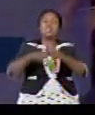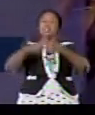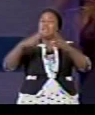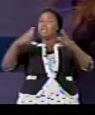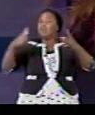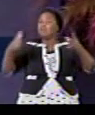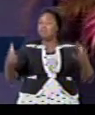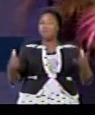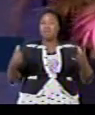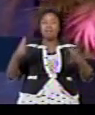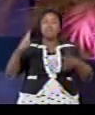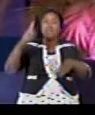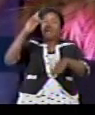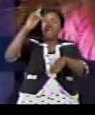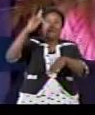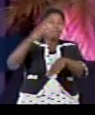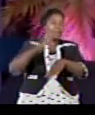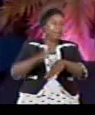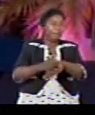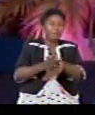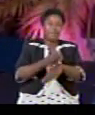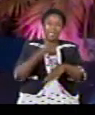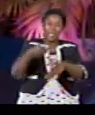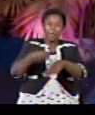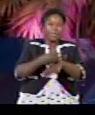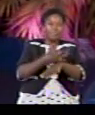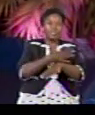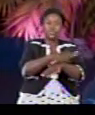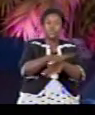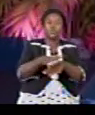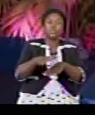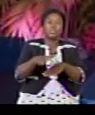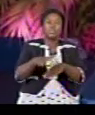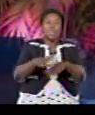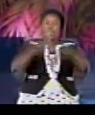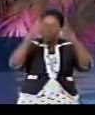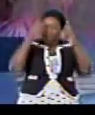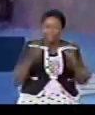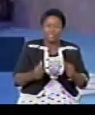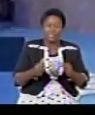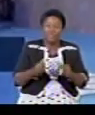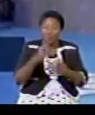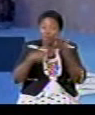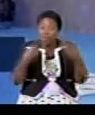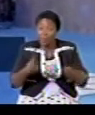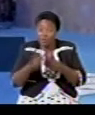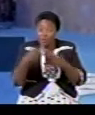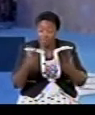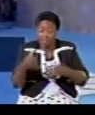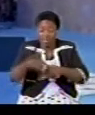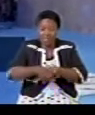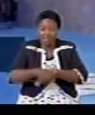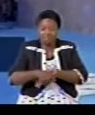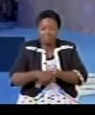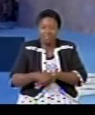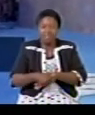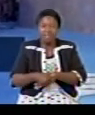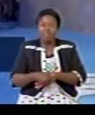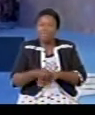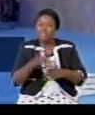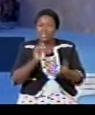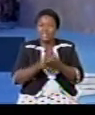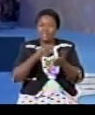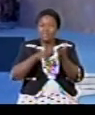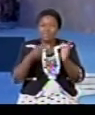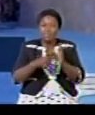immediate. Incredible. What's going to happen to you tonight? Incredible. He'll make the